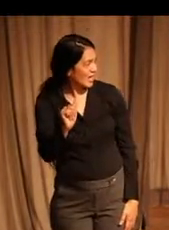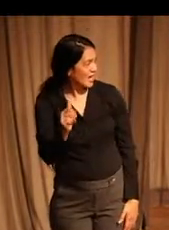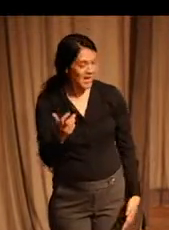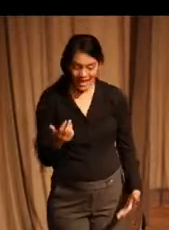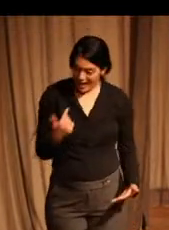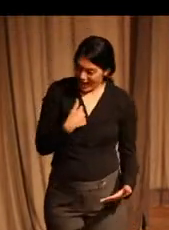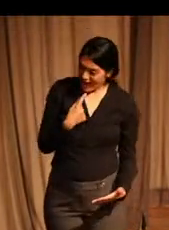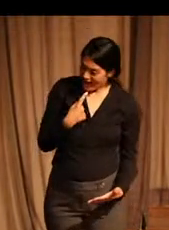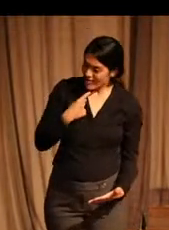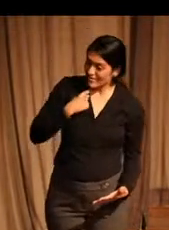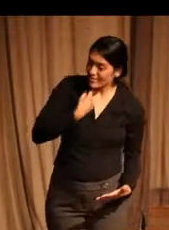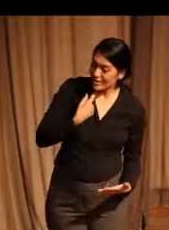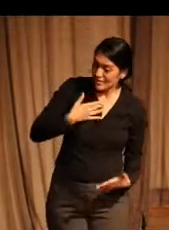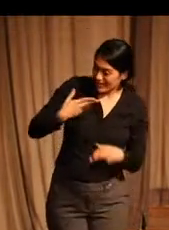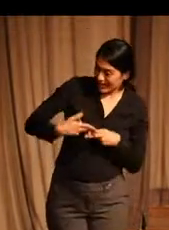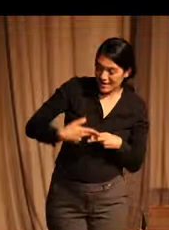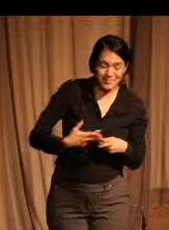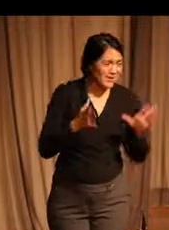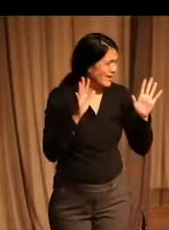No, you don't.